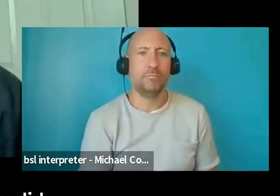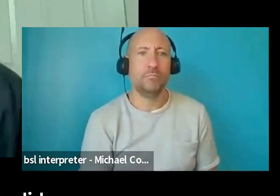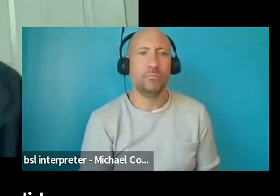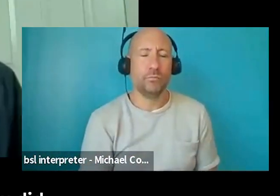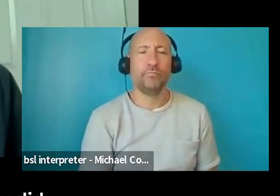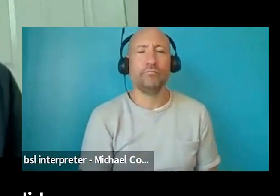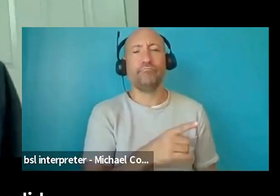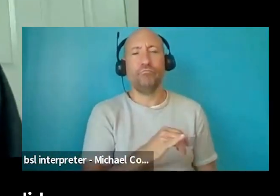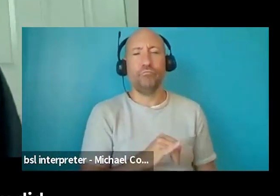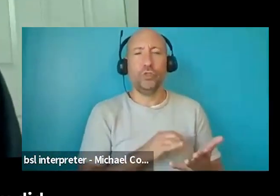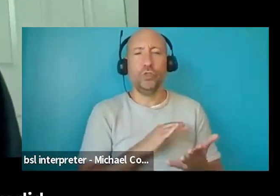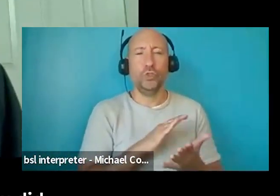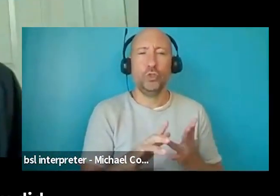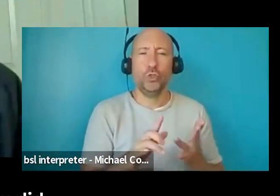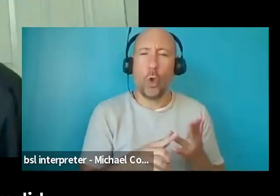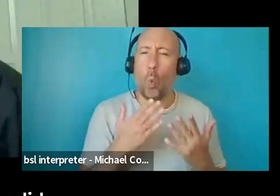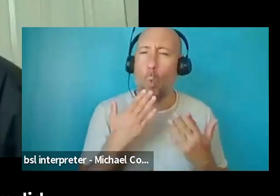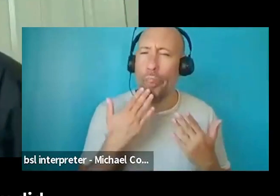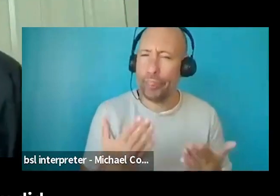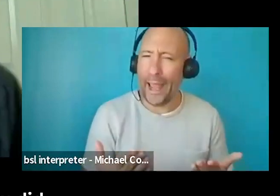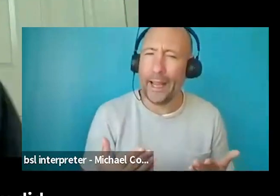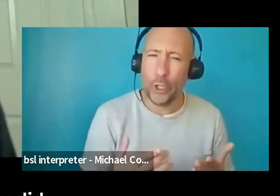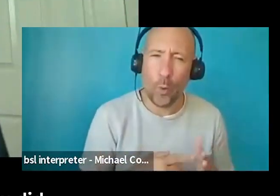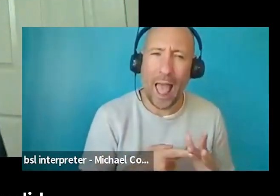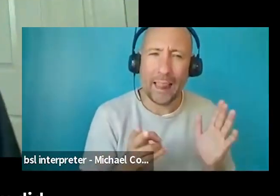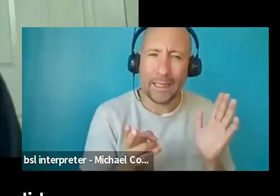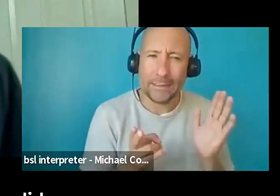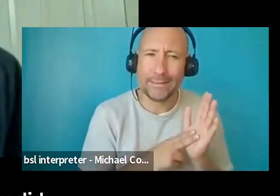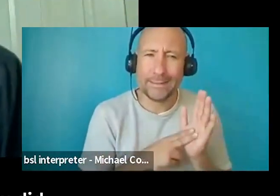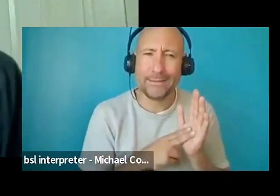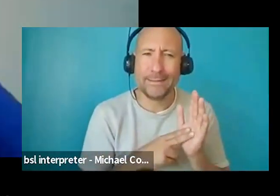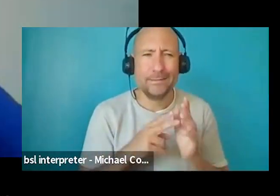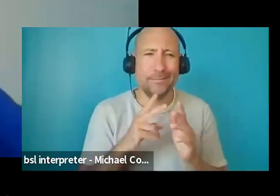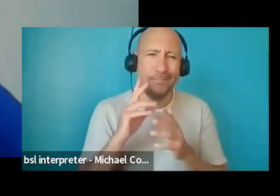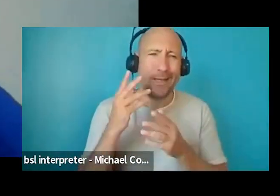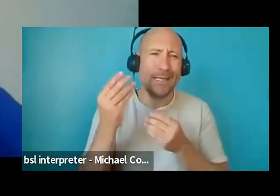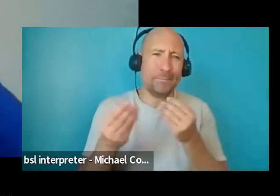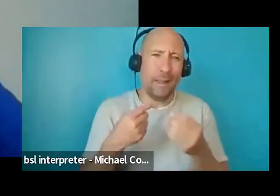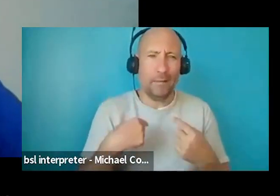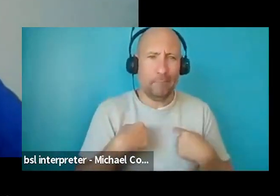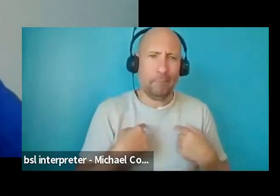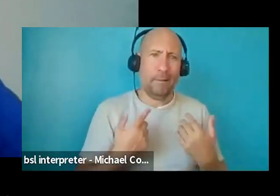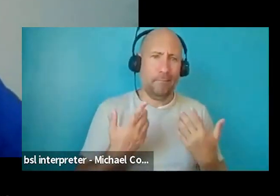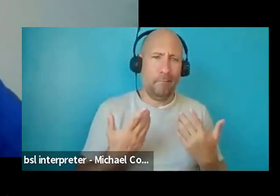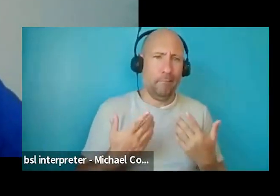Great, thanks, Alison. Looks like you did a better job there than me. But you are the decision makers,